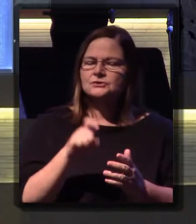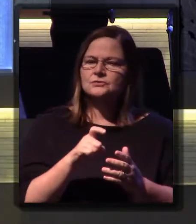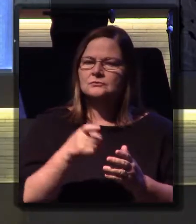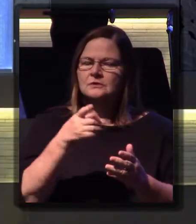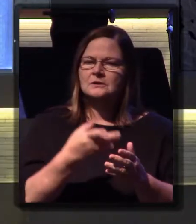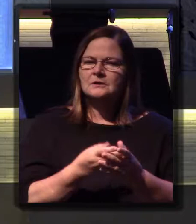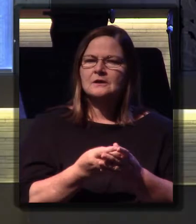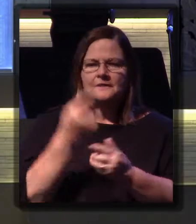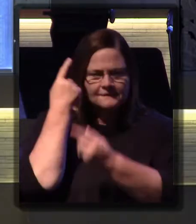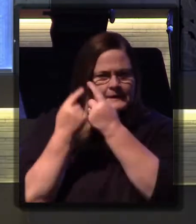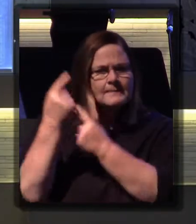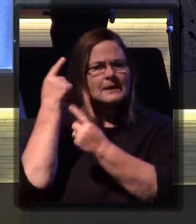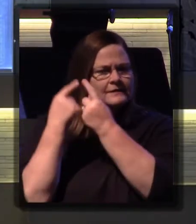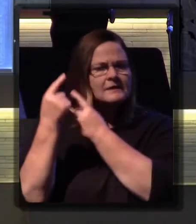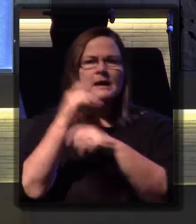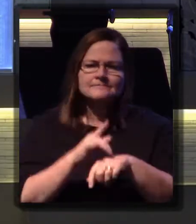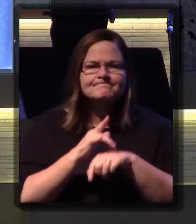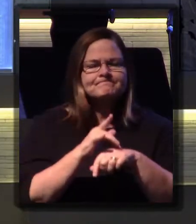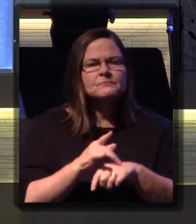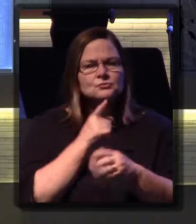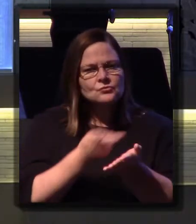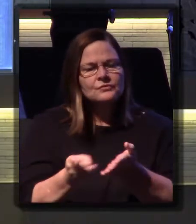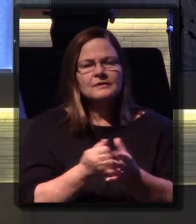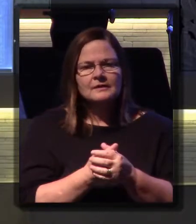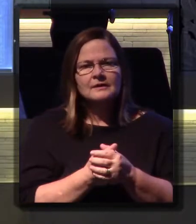easy to forget. And Scripture tells us that we must keep